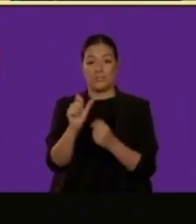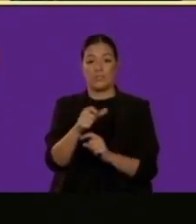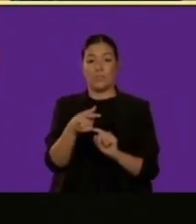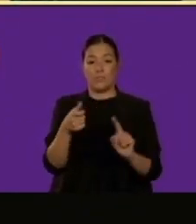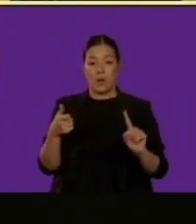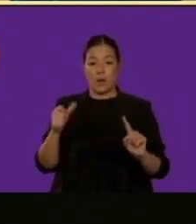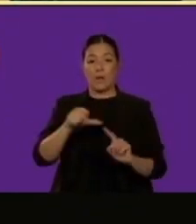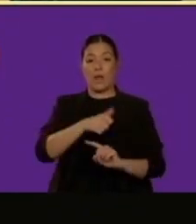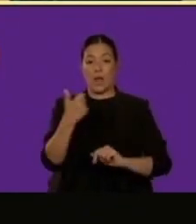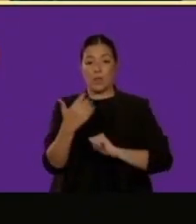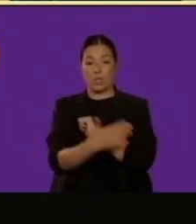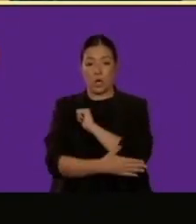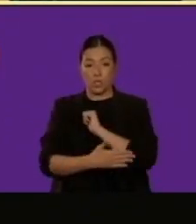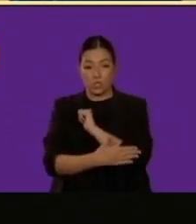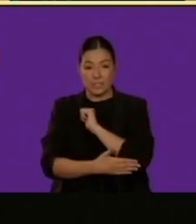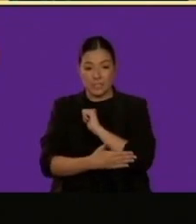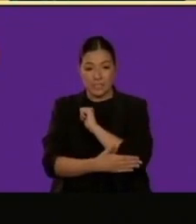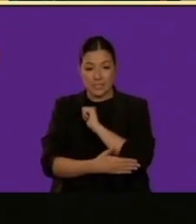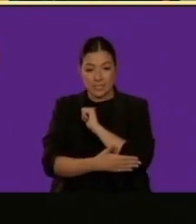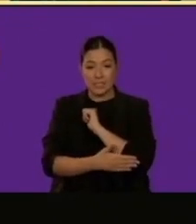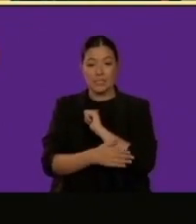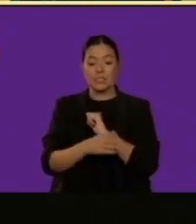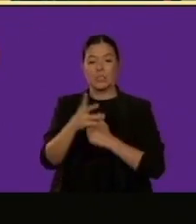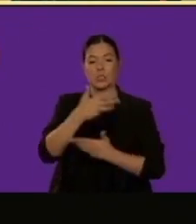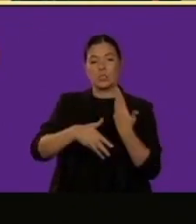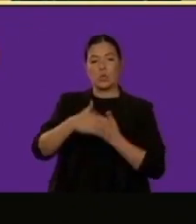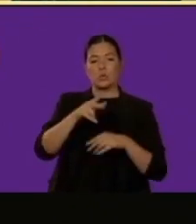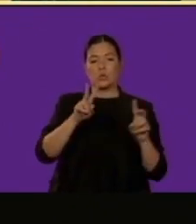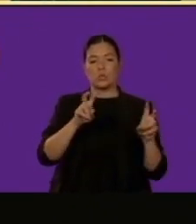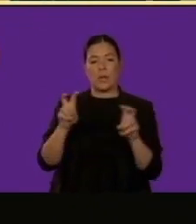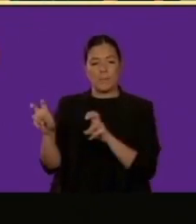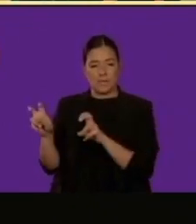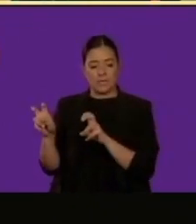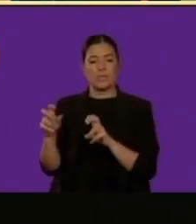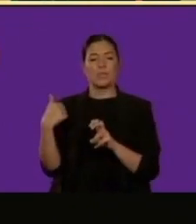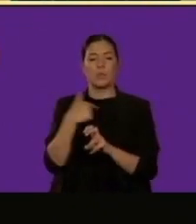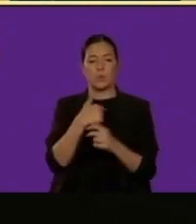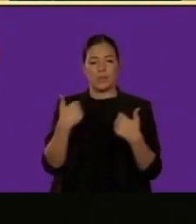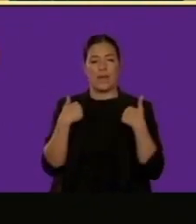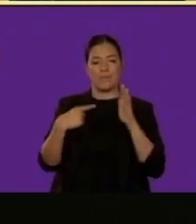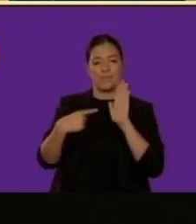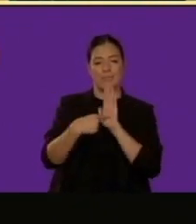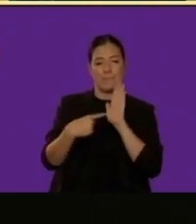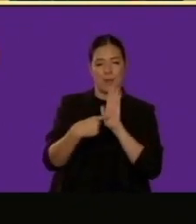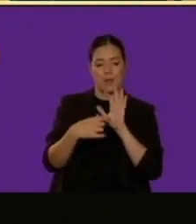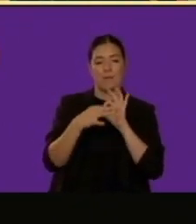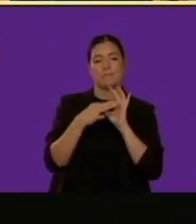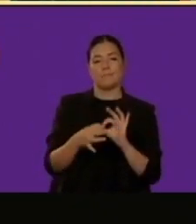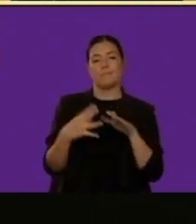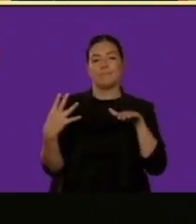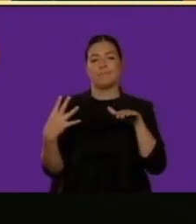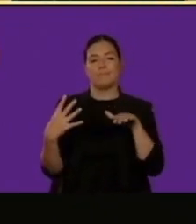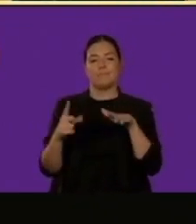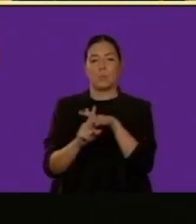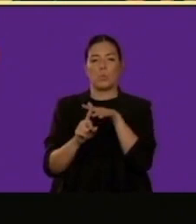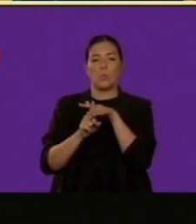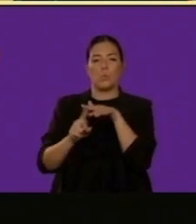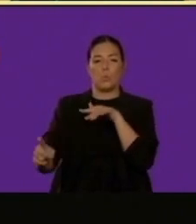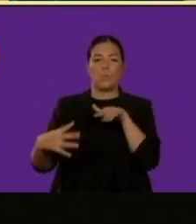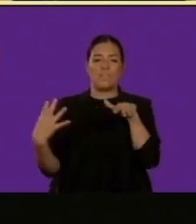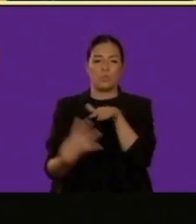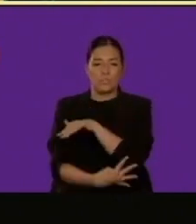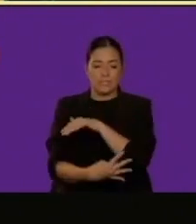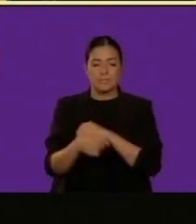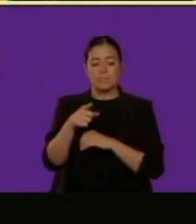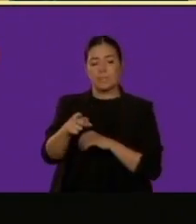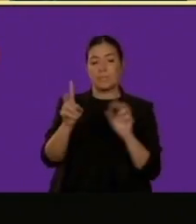we participated in this project on this. This is the second year, and one of the things that we have learned is this idea of